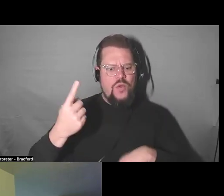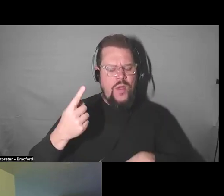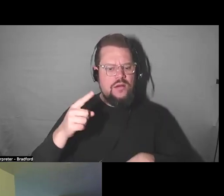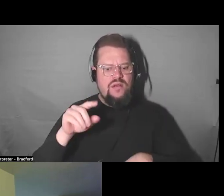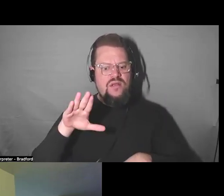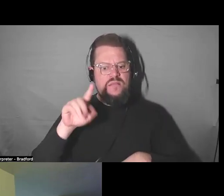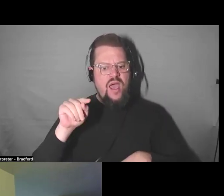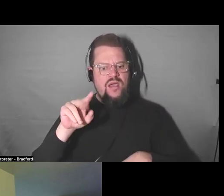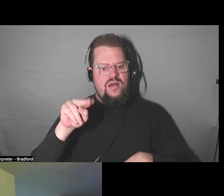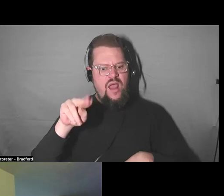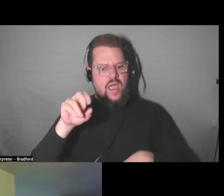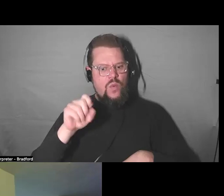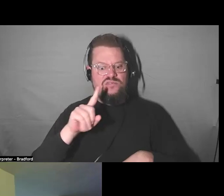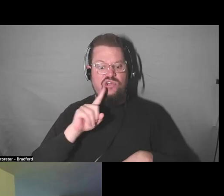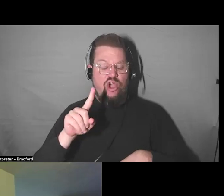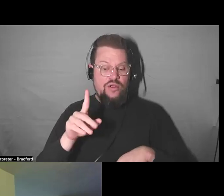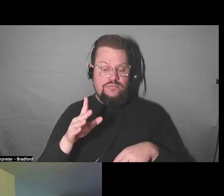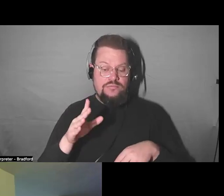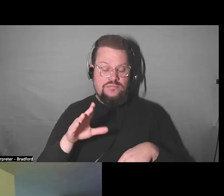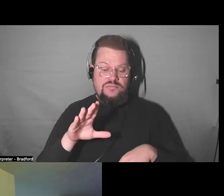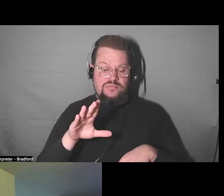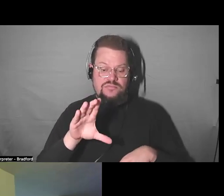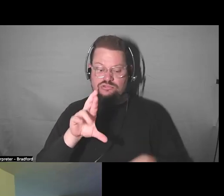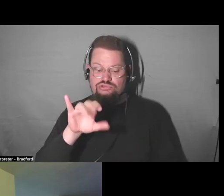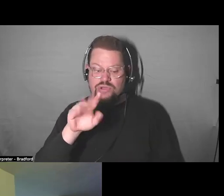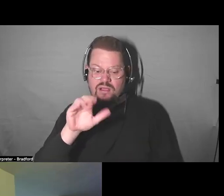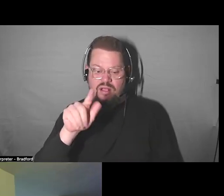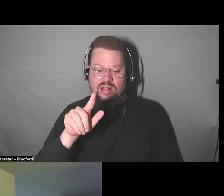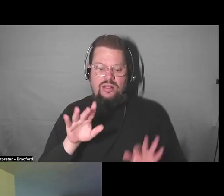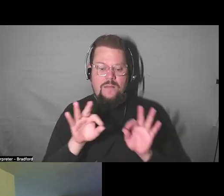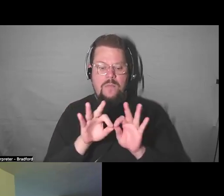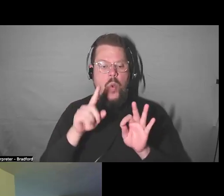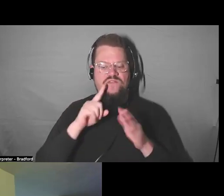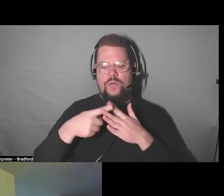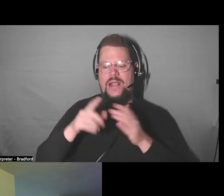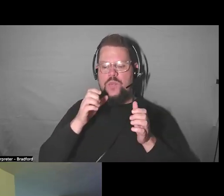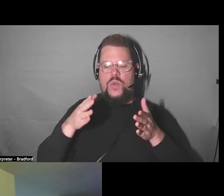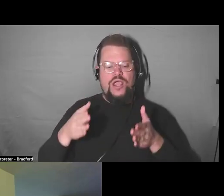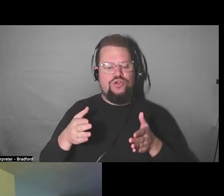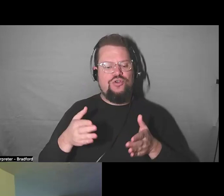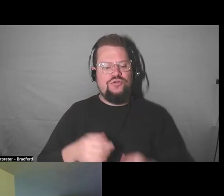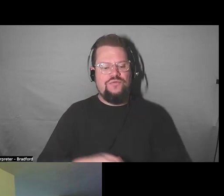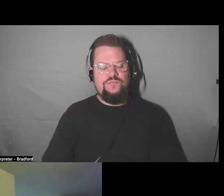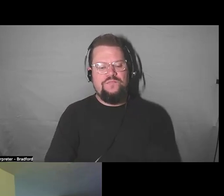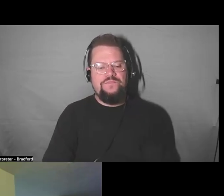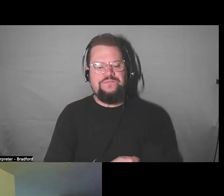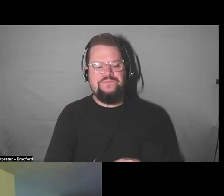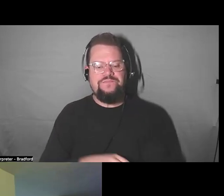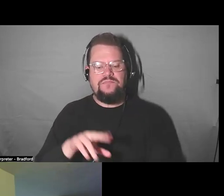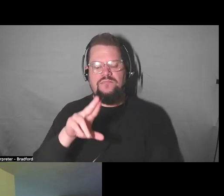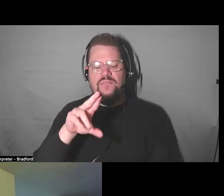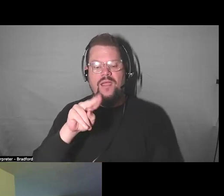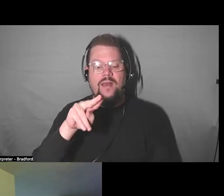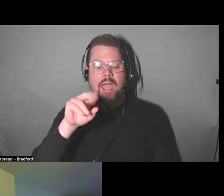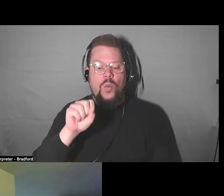are actually critically important for beginning communicators because these nouns and